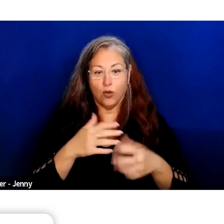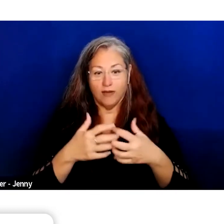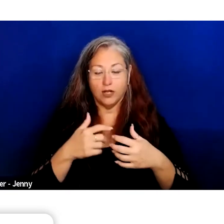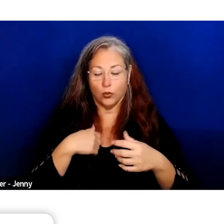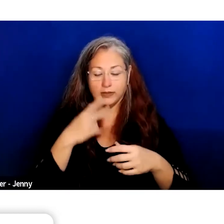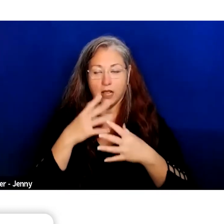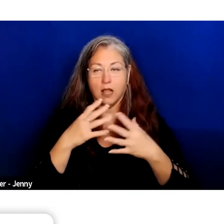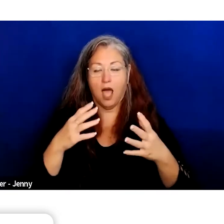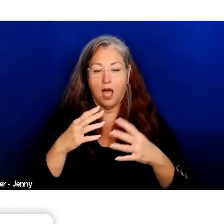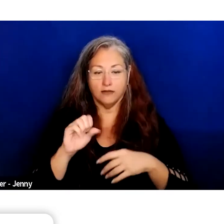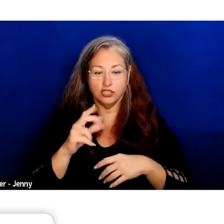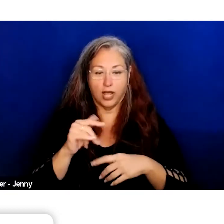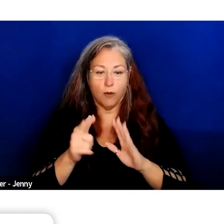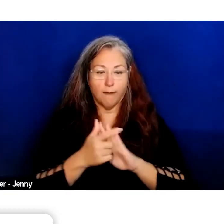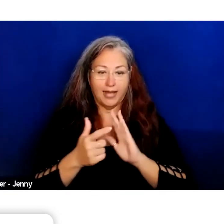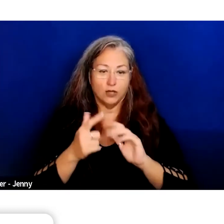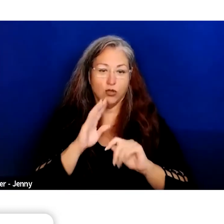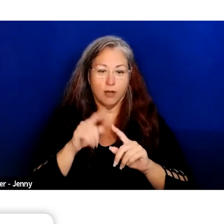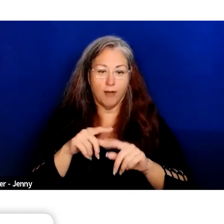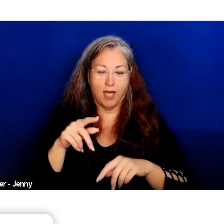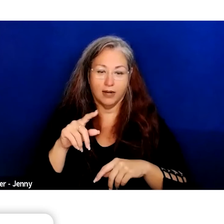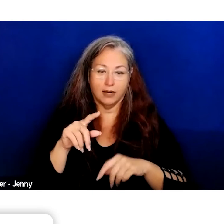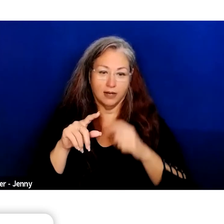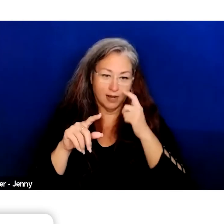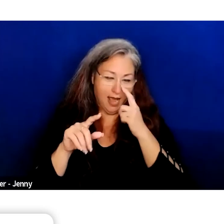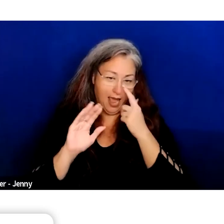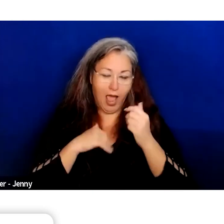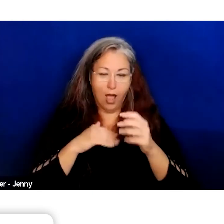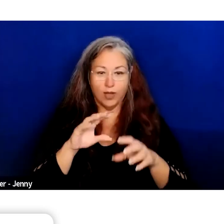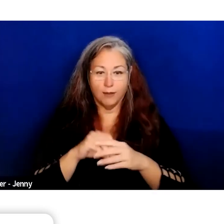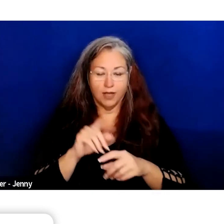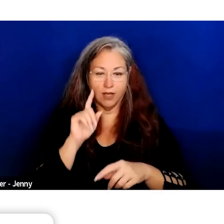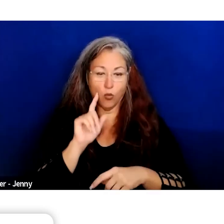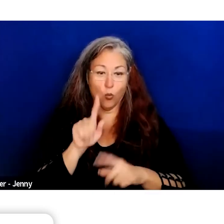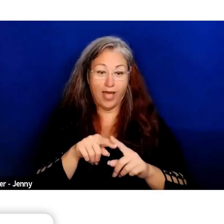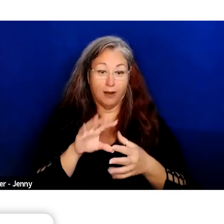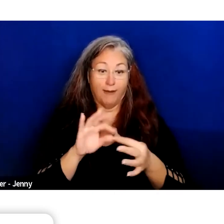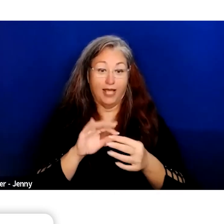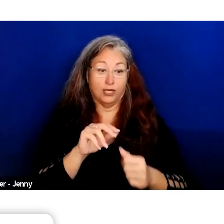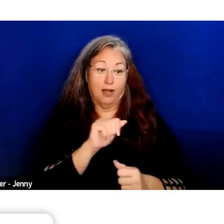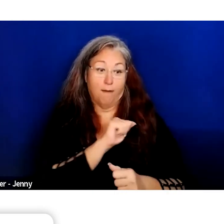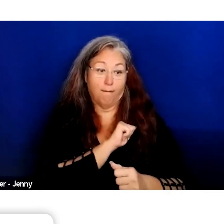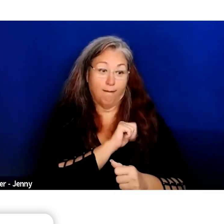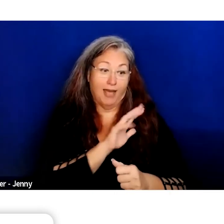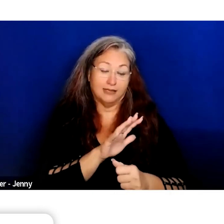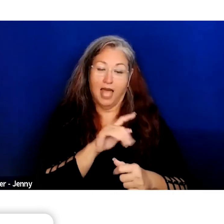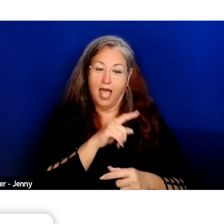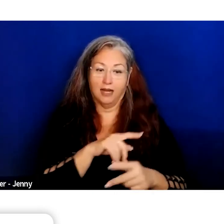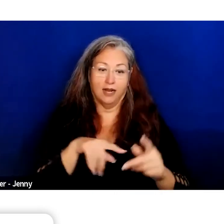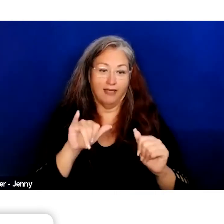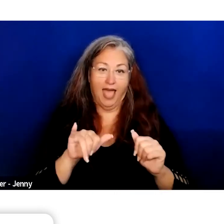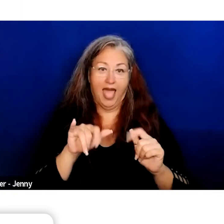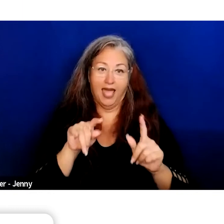lot, especially we notice it. We talk about Palestine, our engagement plummets after that. So I